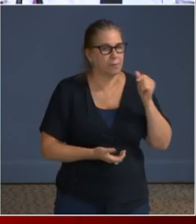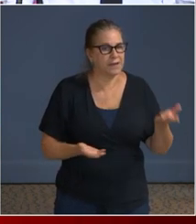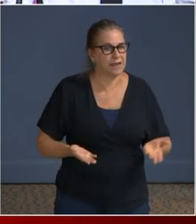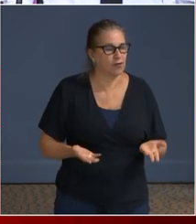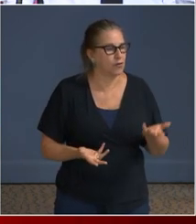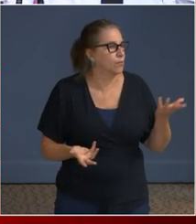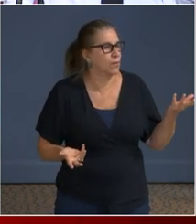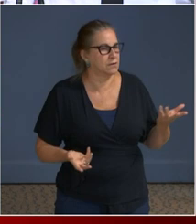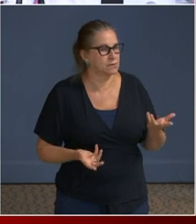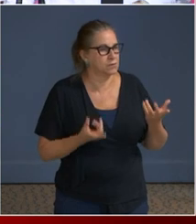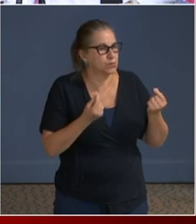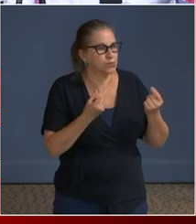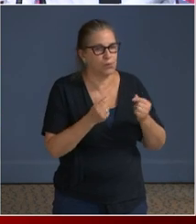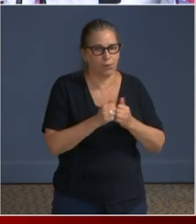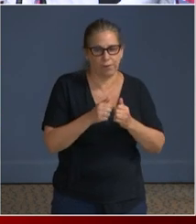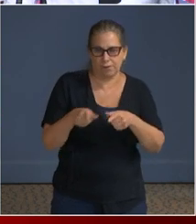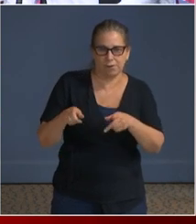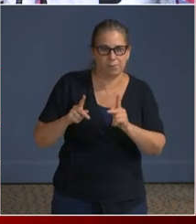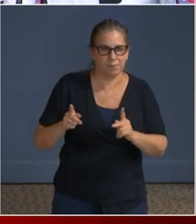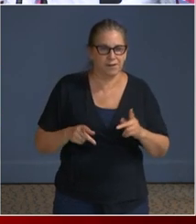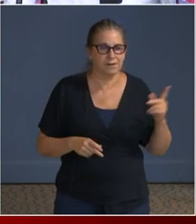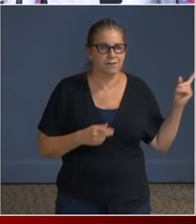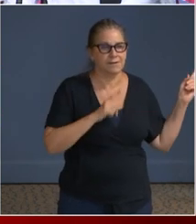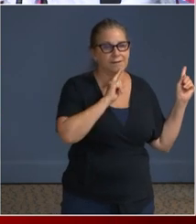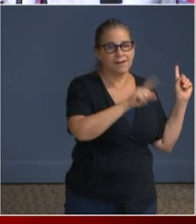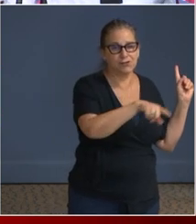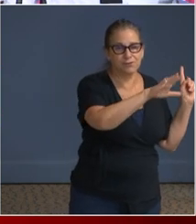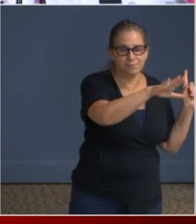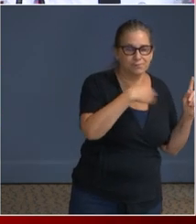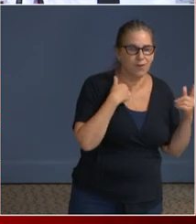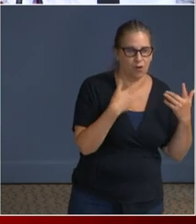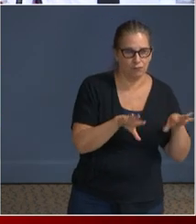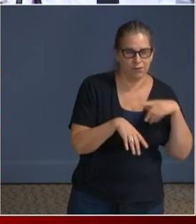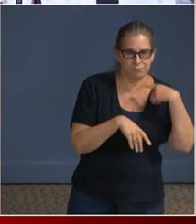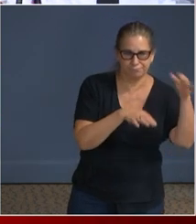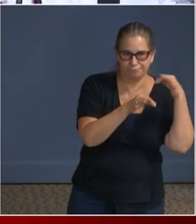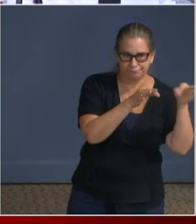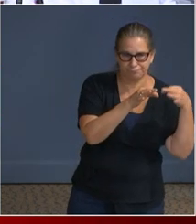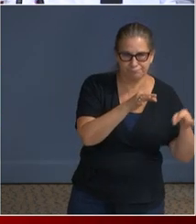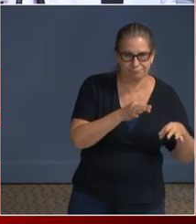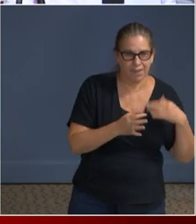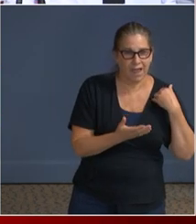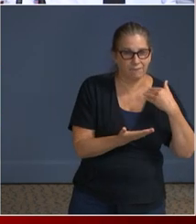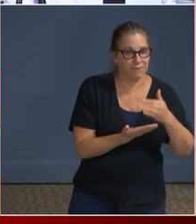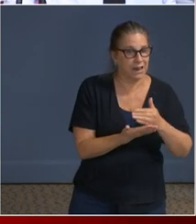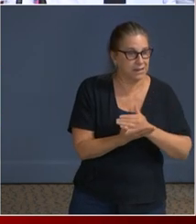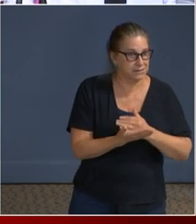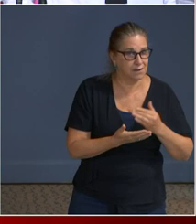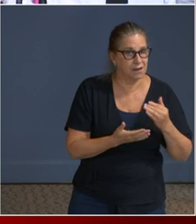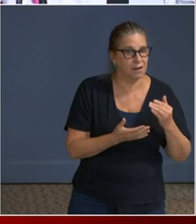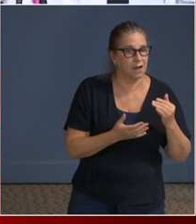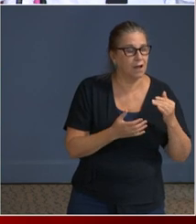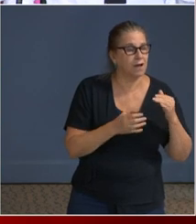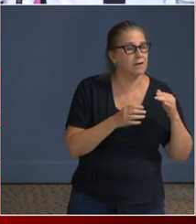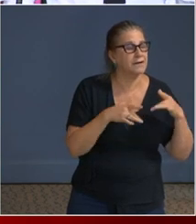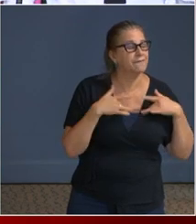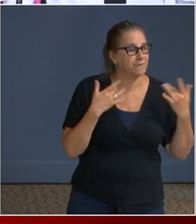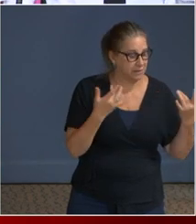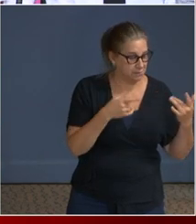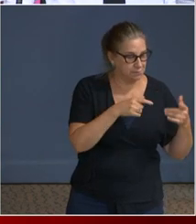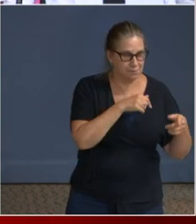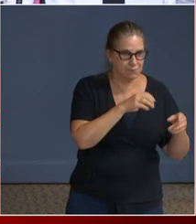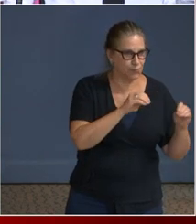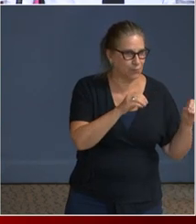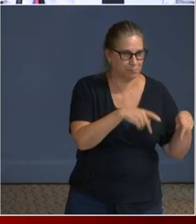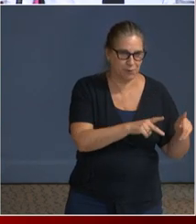here? You know, Sam, I think I mentioned this already. I can give you a list of unpermitted events that we will find